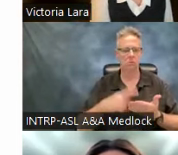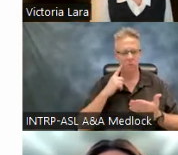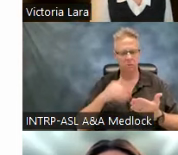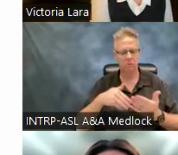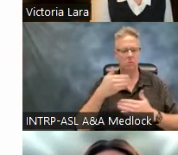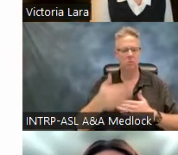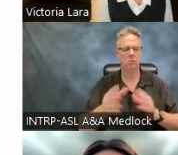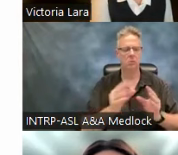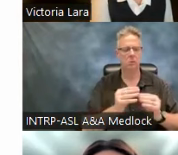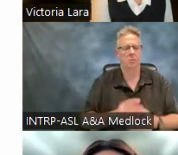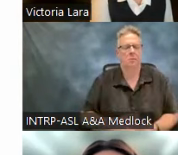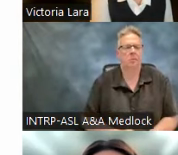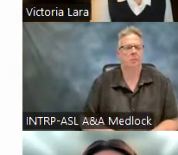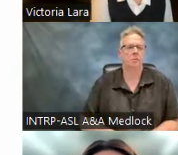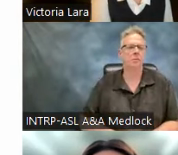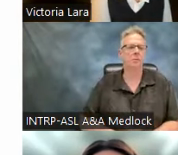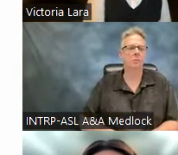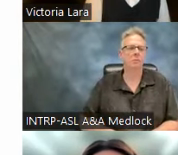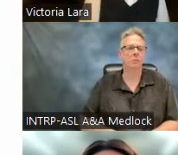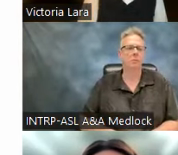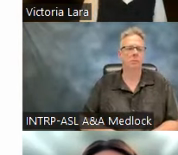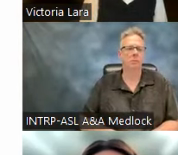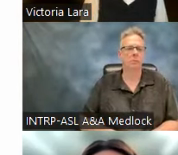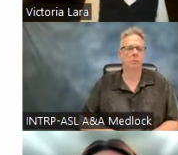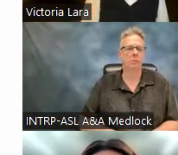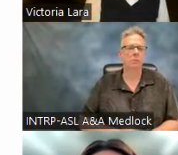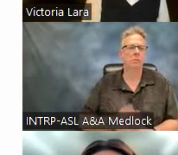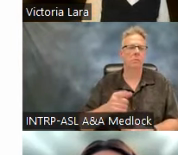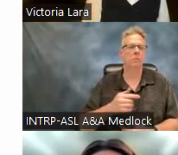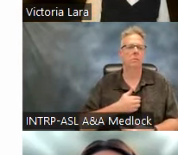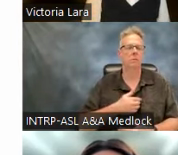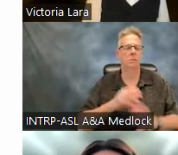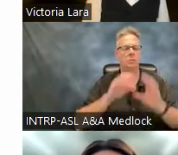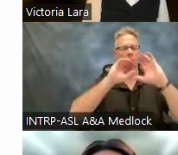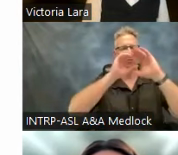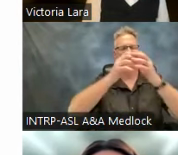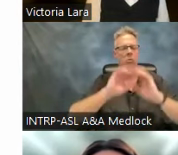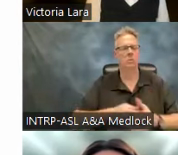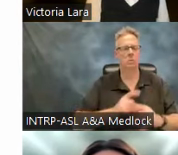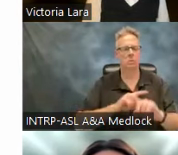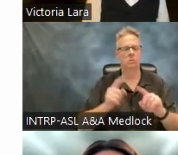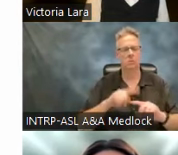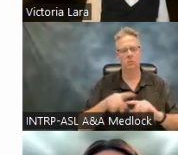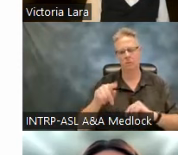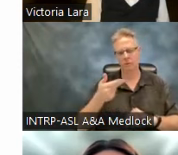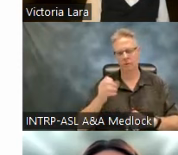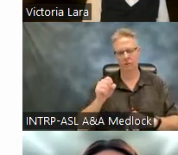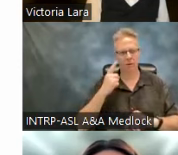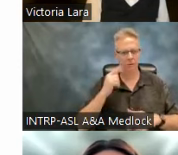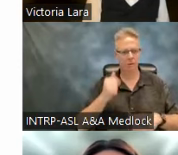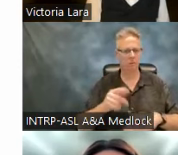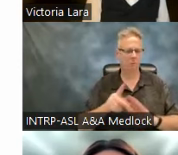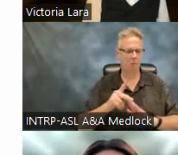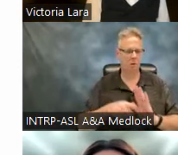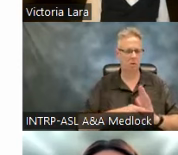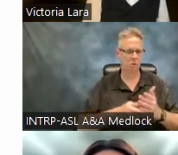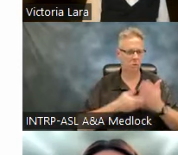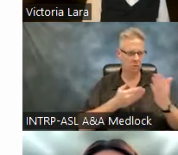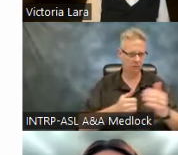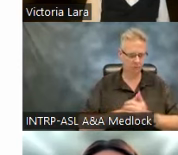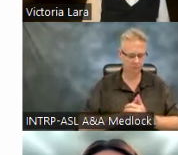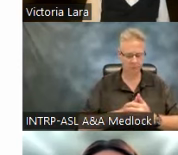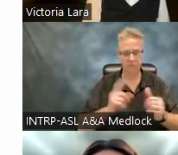meeting. So the document is organized into the different phases of policy recommendations. So in the